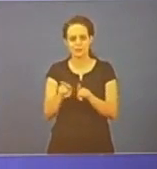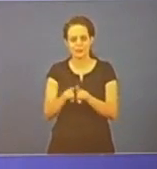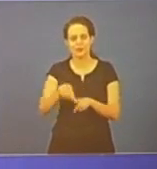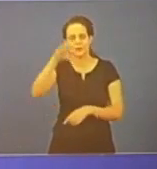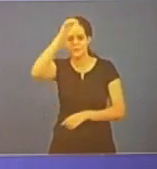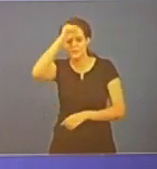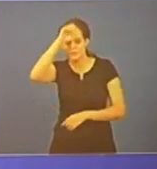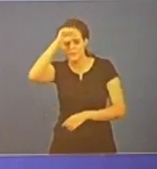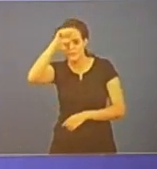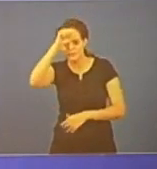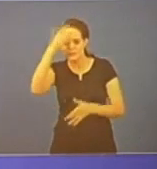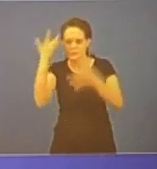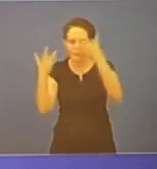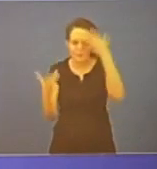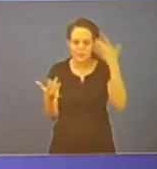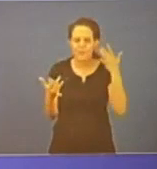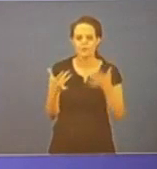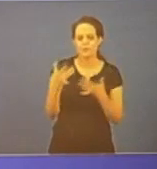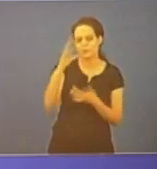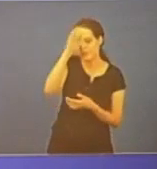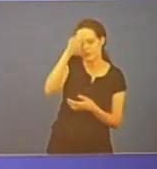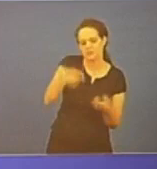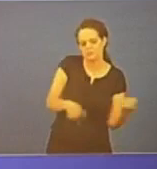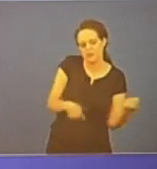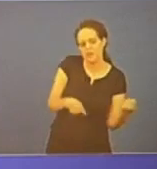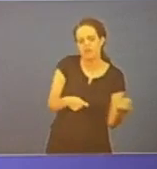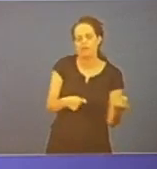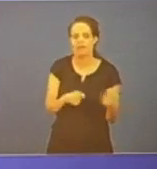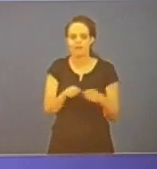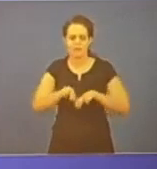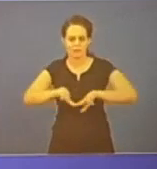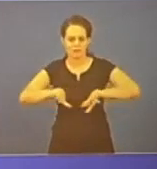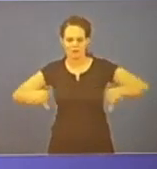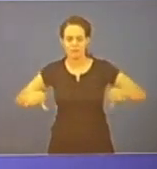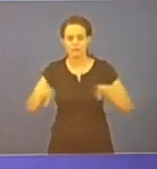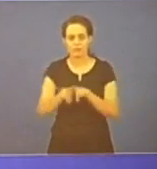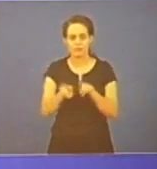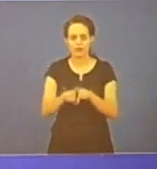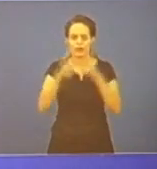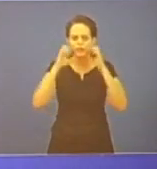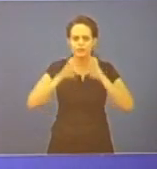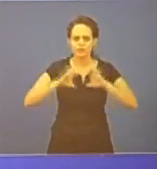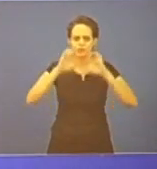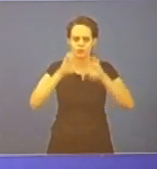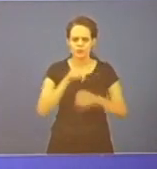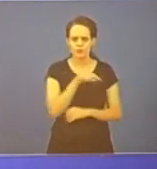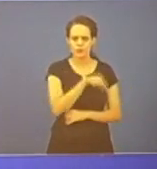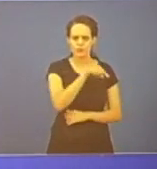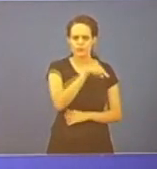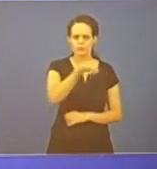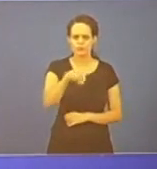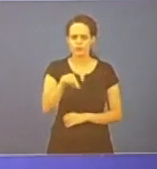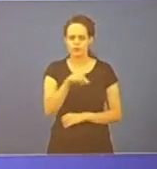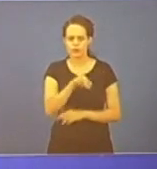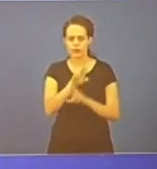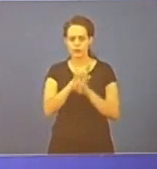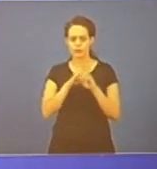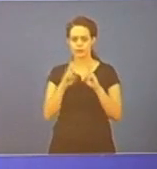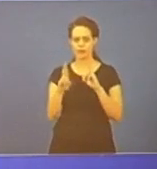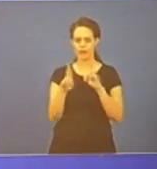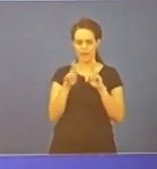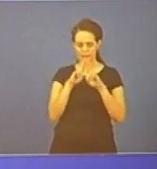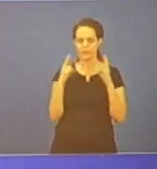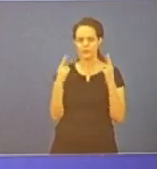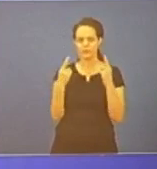Also, the appendix and formation for the musicians, for